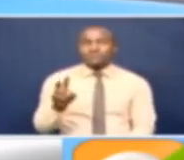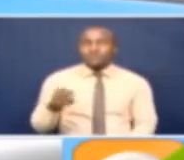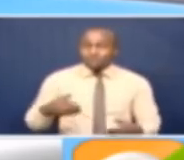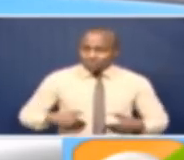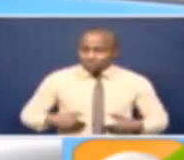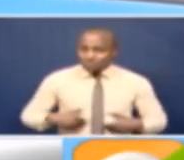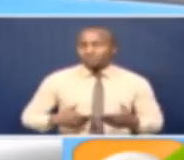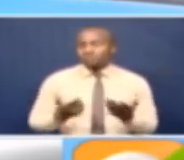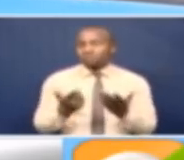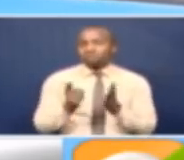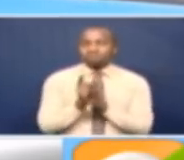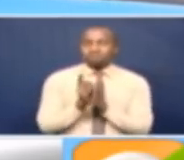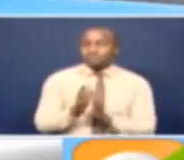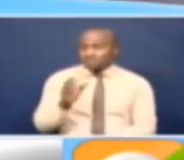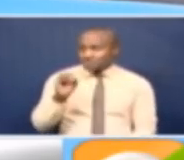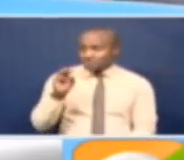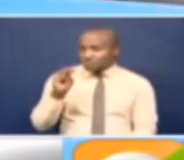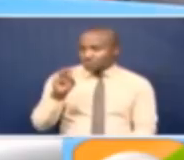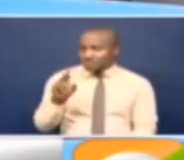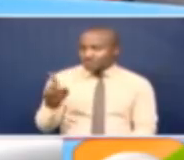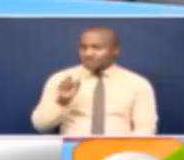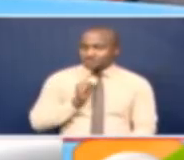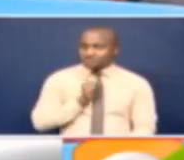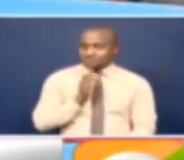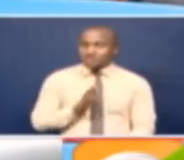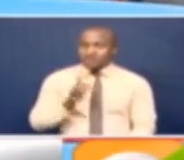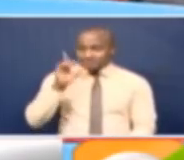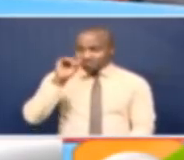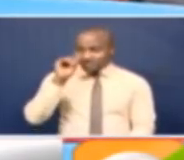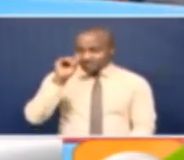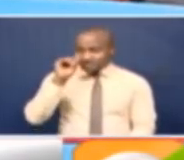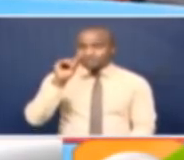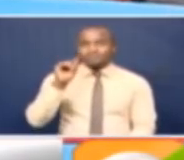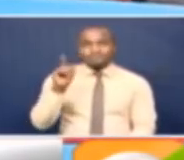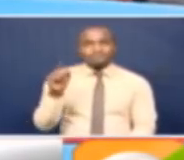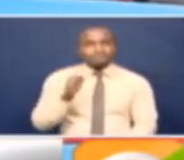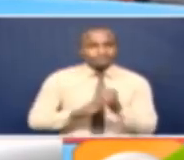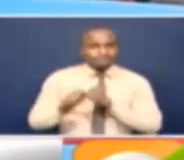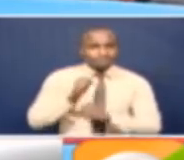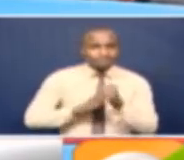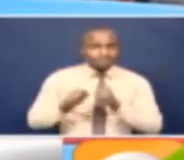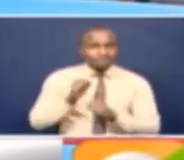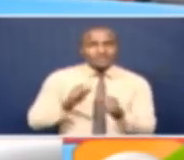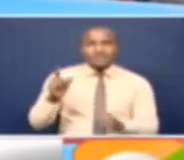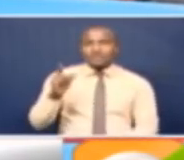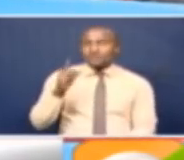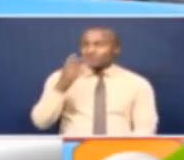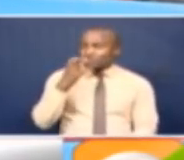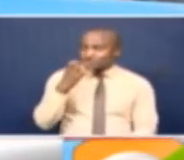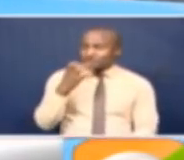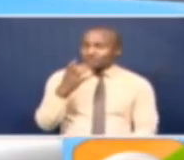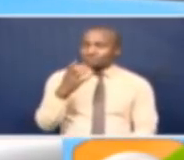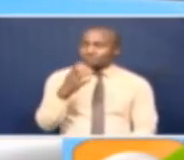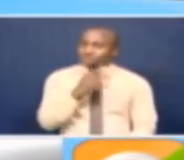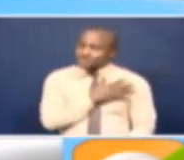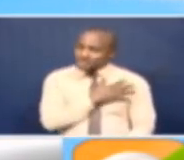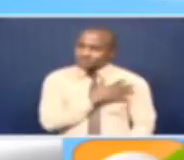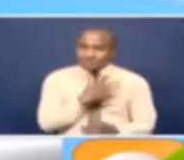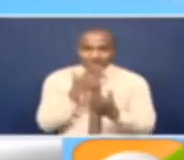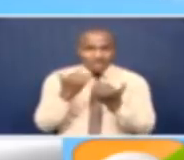because Hassan Omar was a senator from Mombasa and he's still very active. He was in ODM / NASA. Now